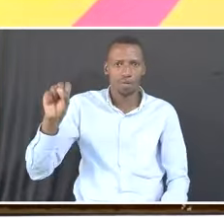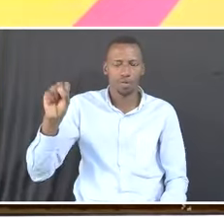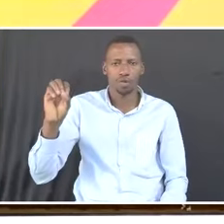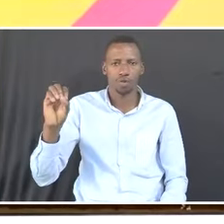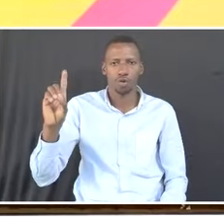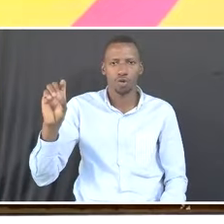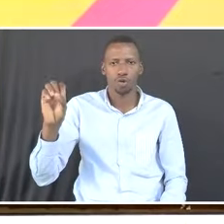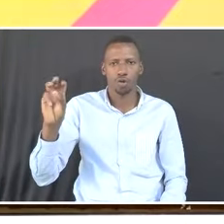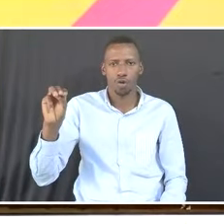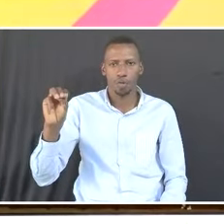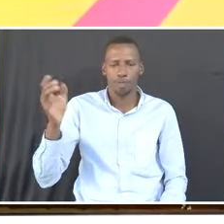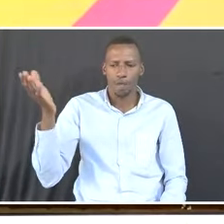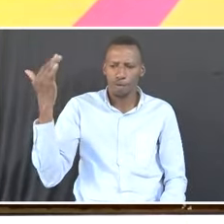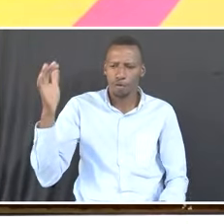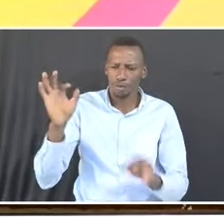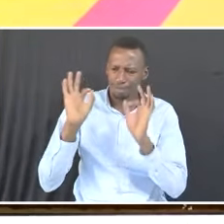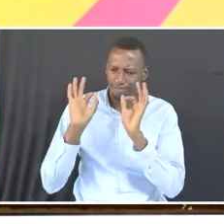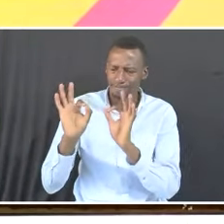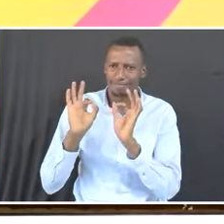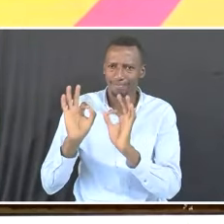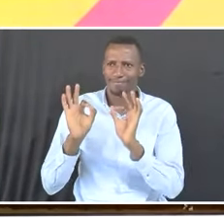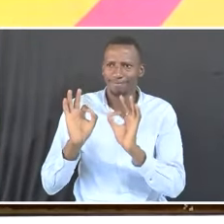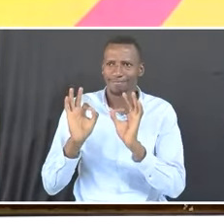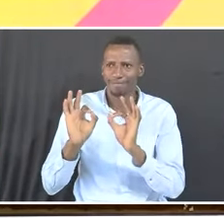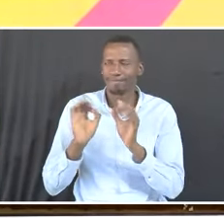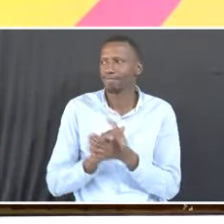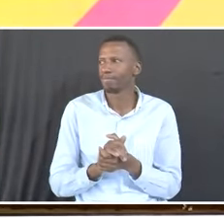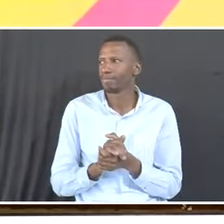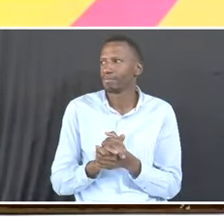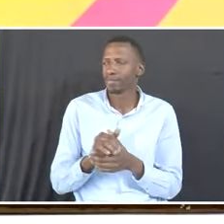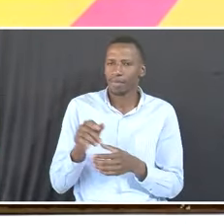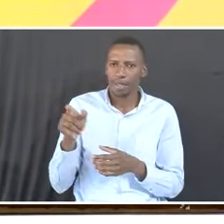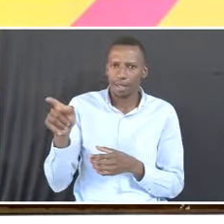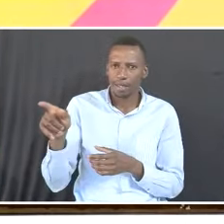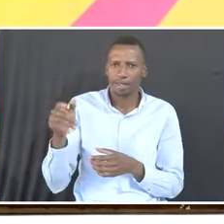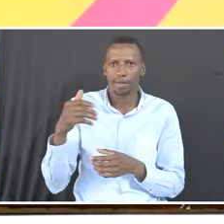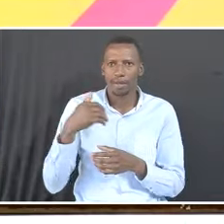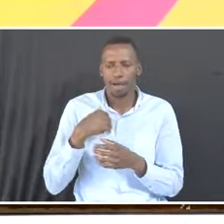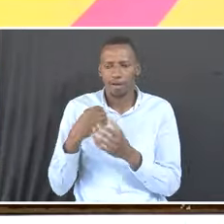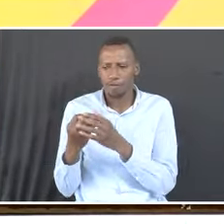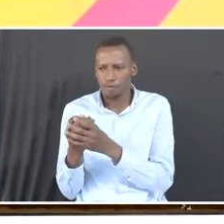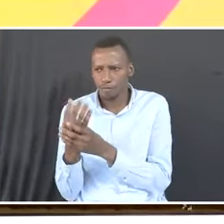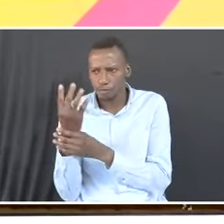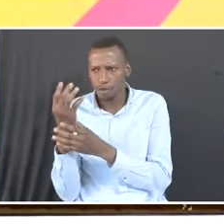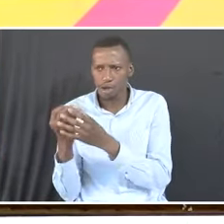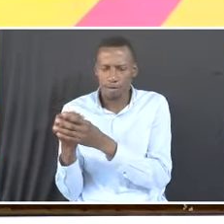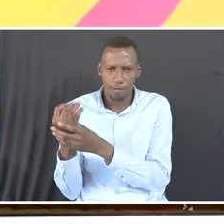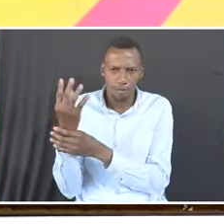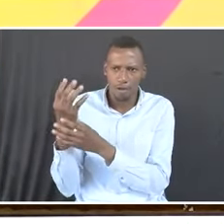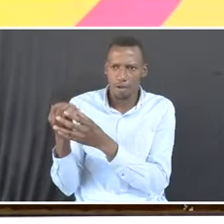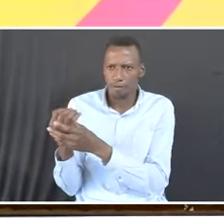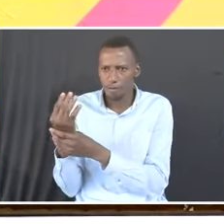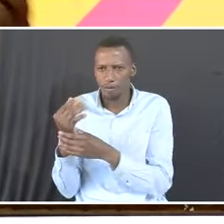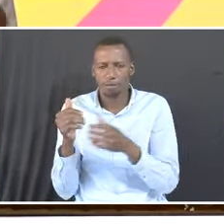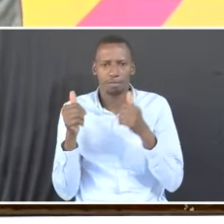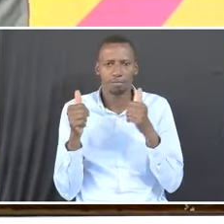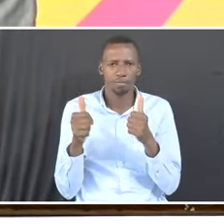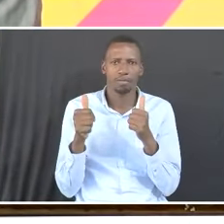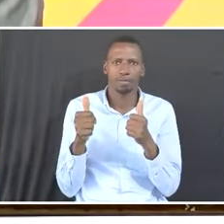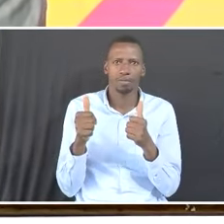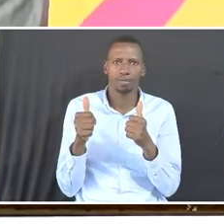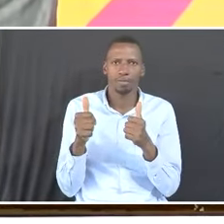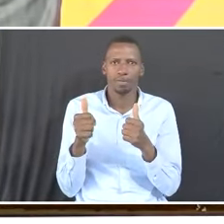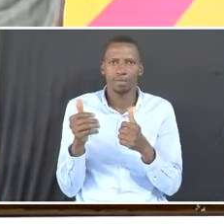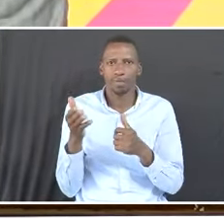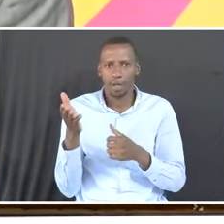of the Jordan Valley. Her luxuriant vegetation of the tropics flourished. Here was